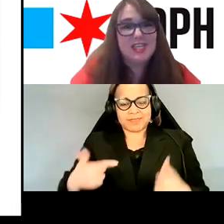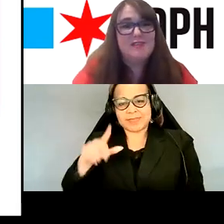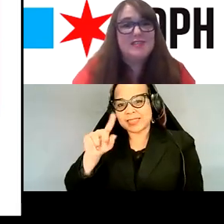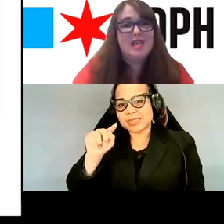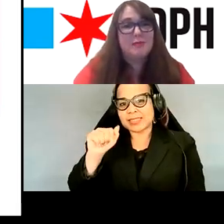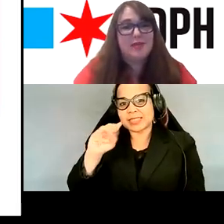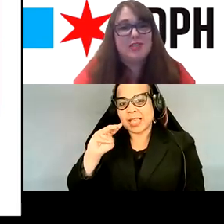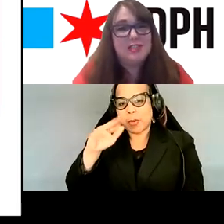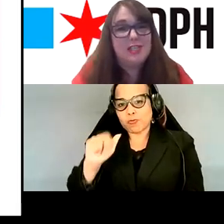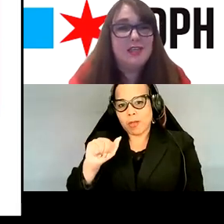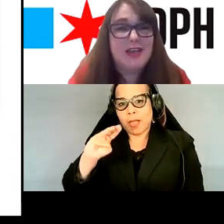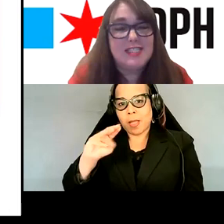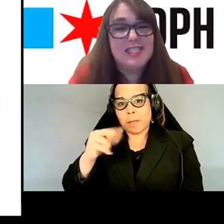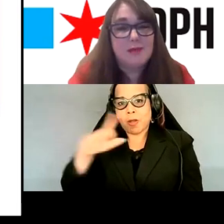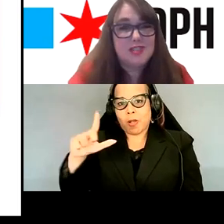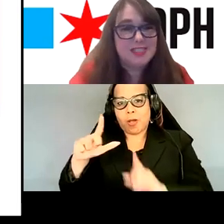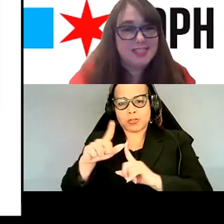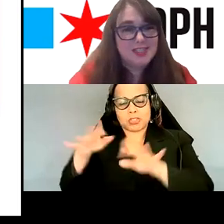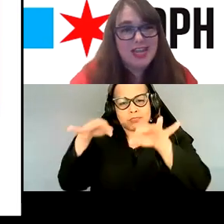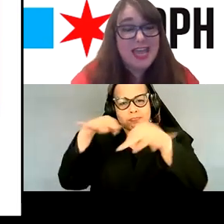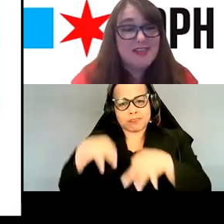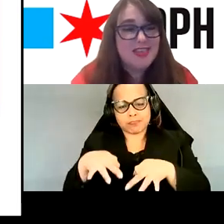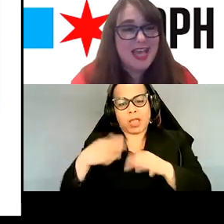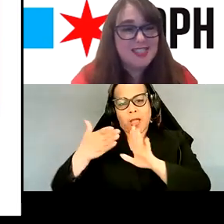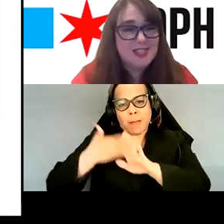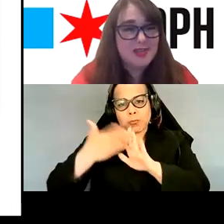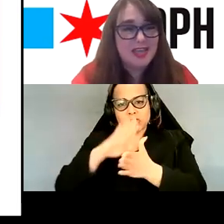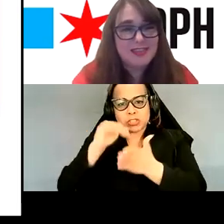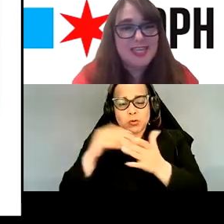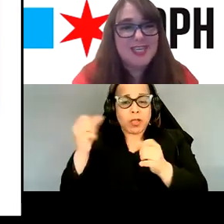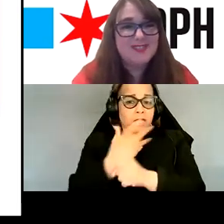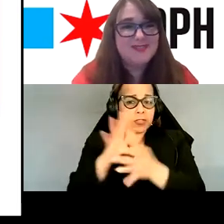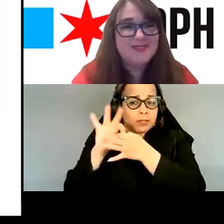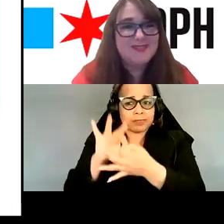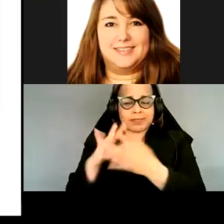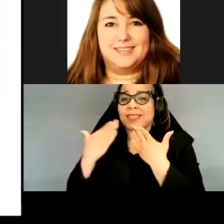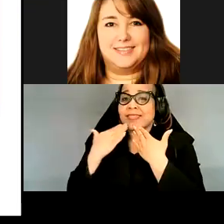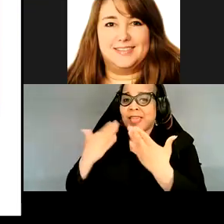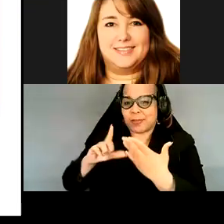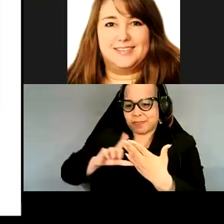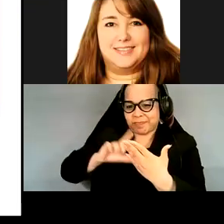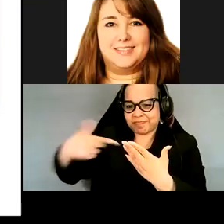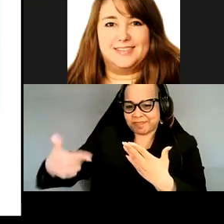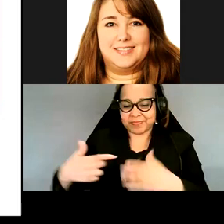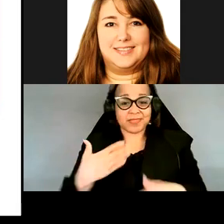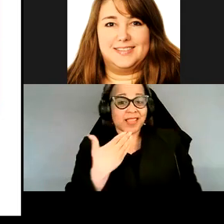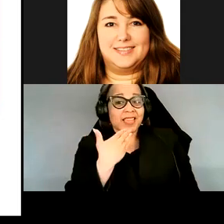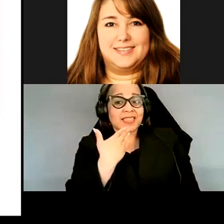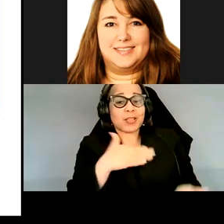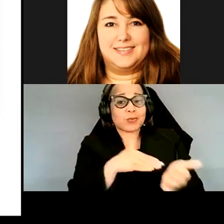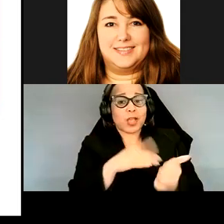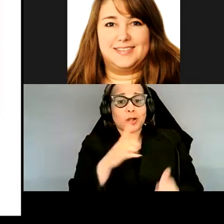she can give us the vaccine operation center and everything that has to do with that. Thank you. Thank you, Dr.